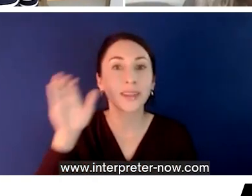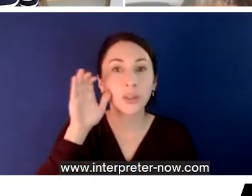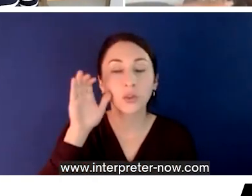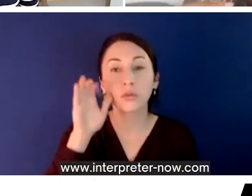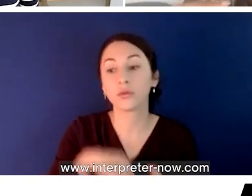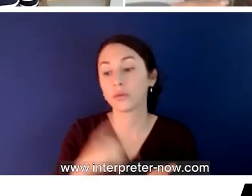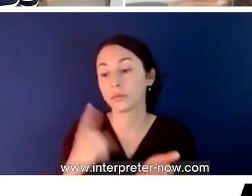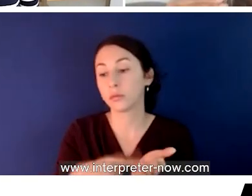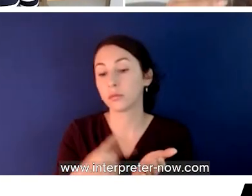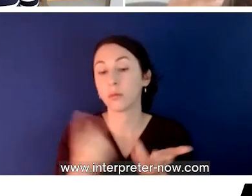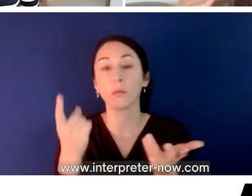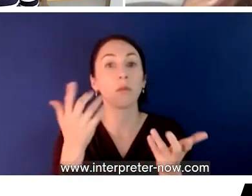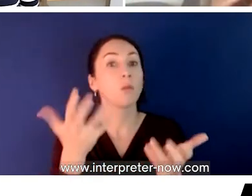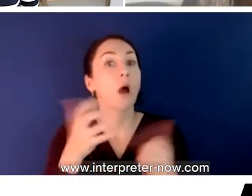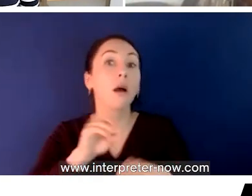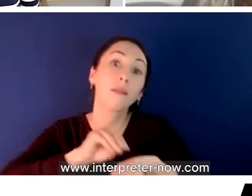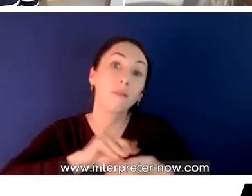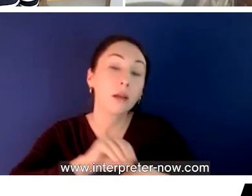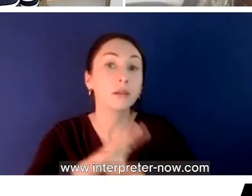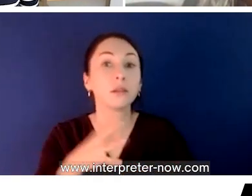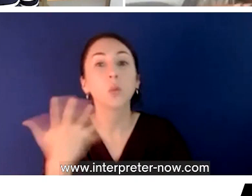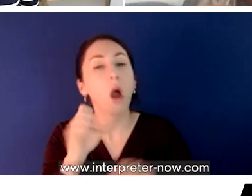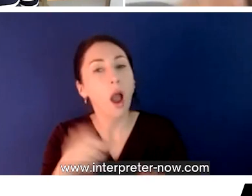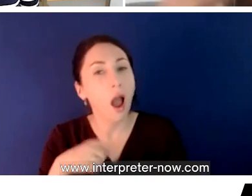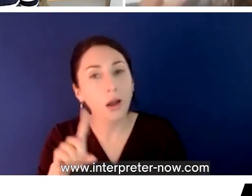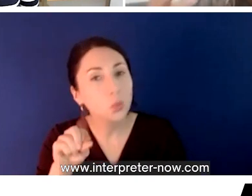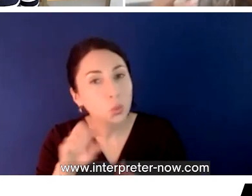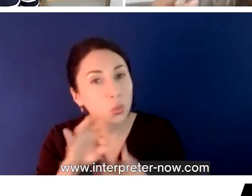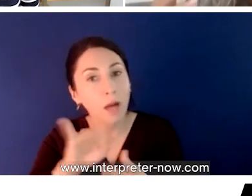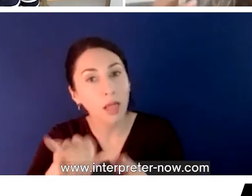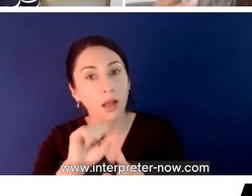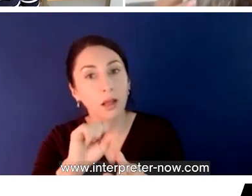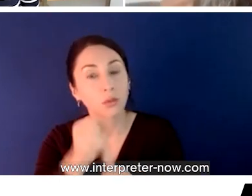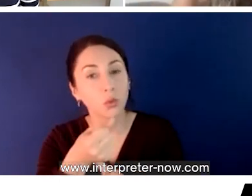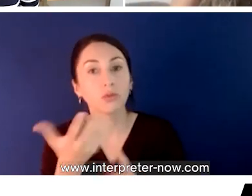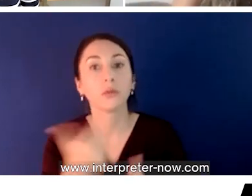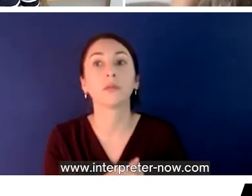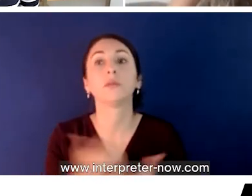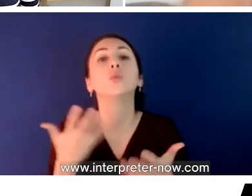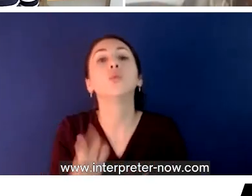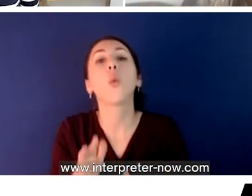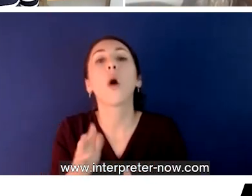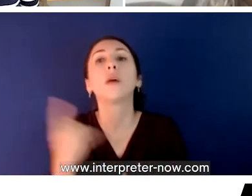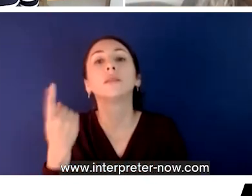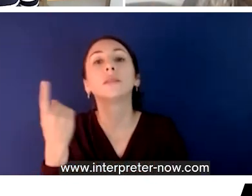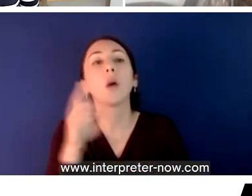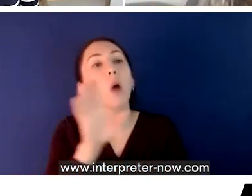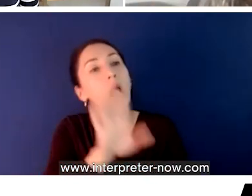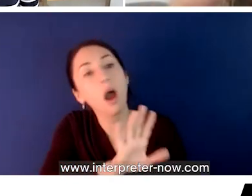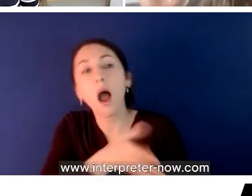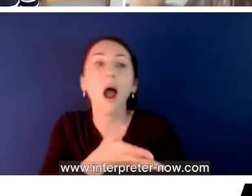heard. You know, sometimes they want to get advice on what they can do about a situation. Right? They don't want to be